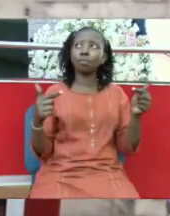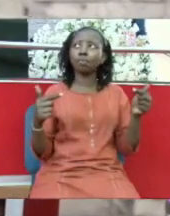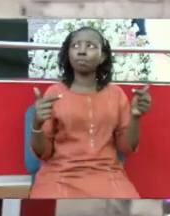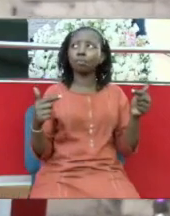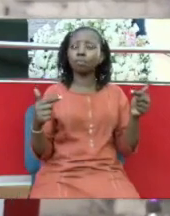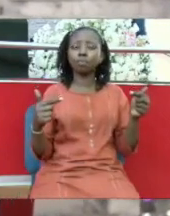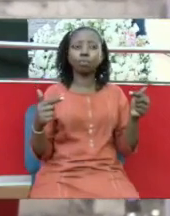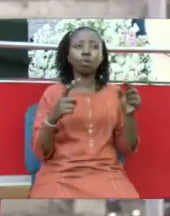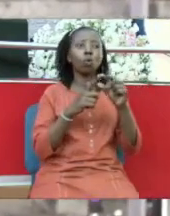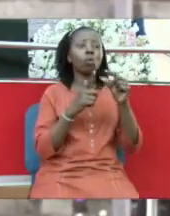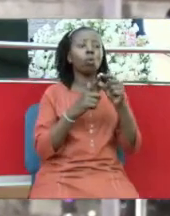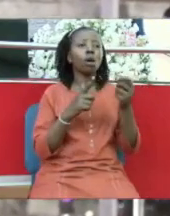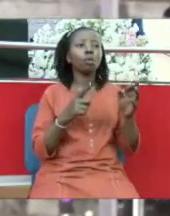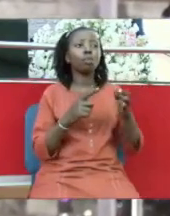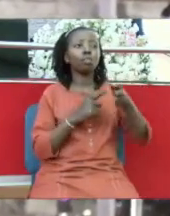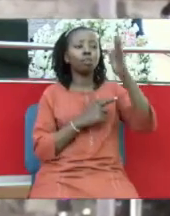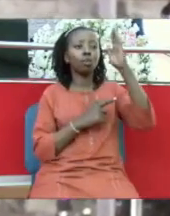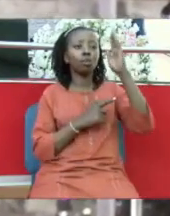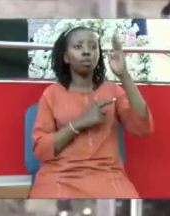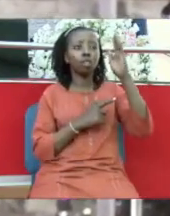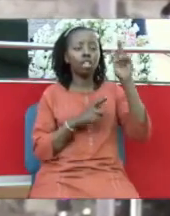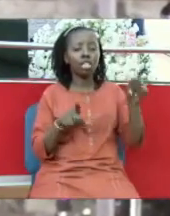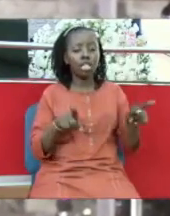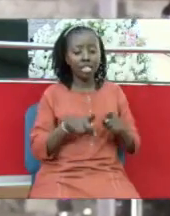The word of God is a sword.